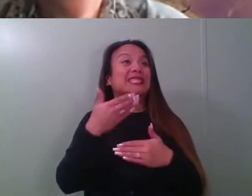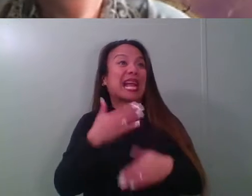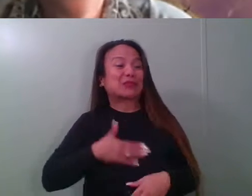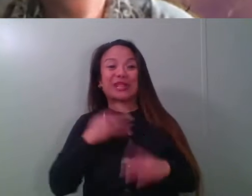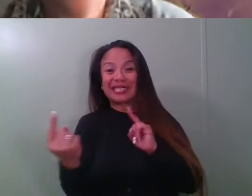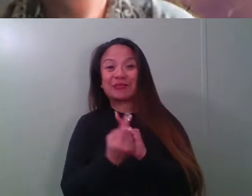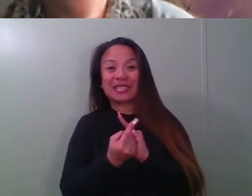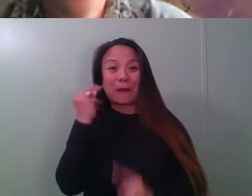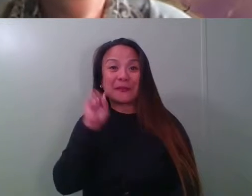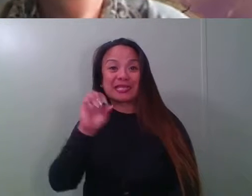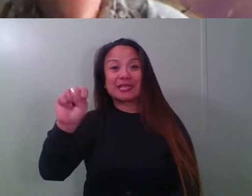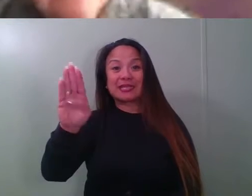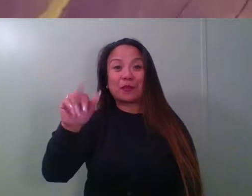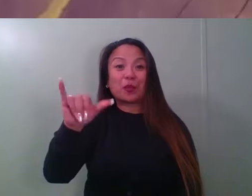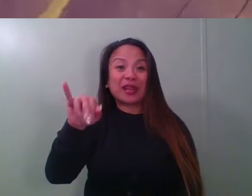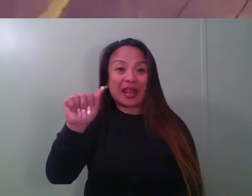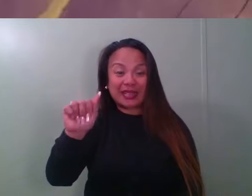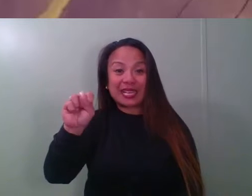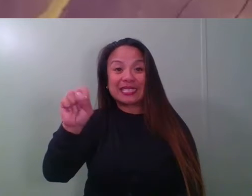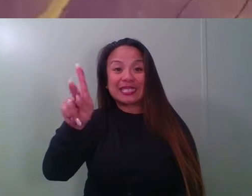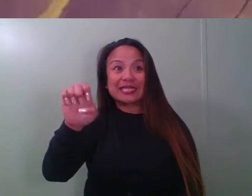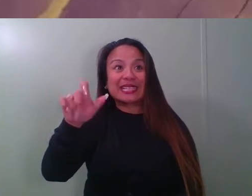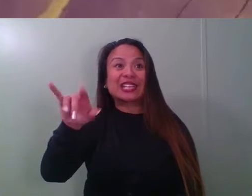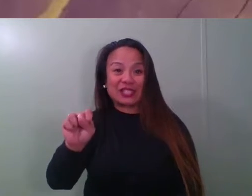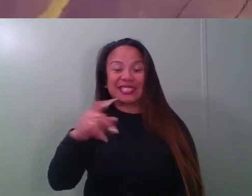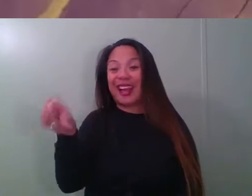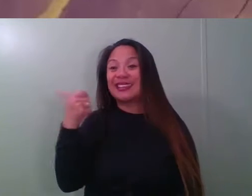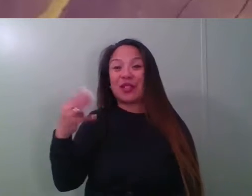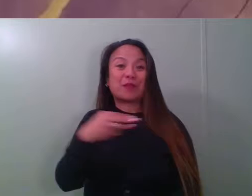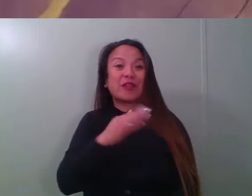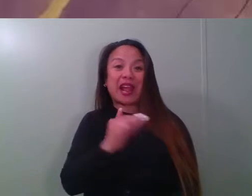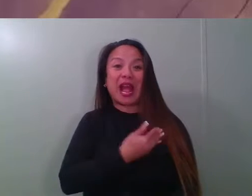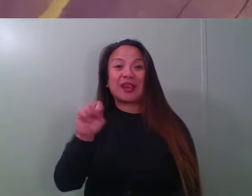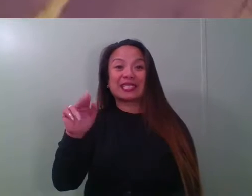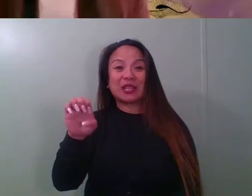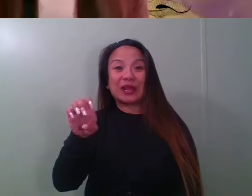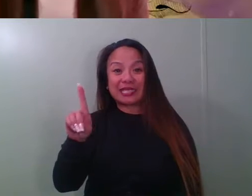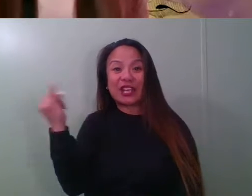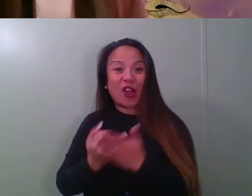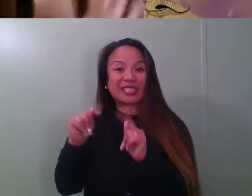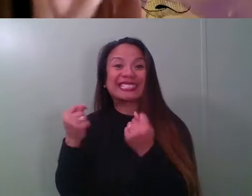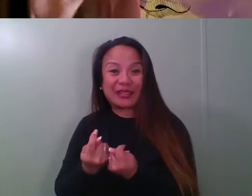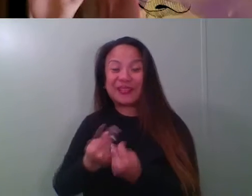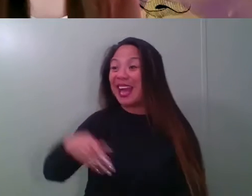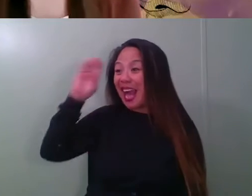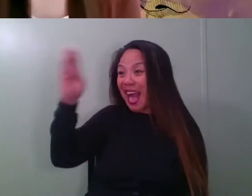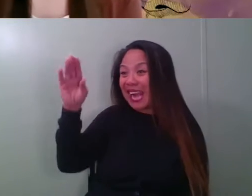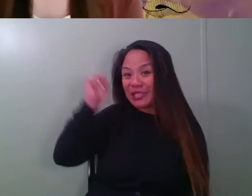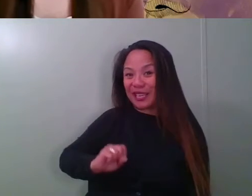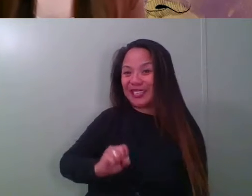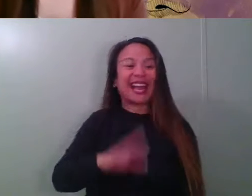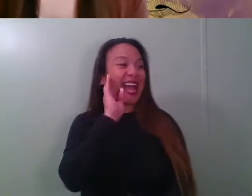city. Next, please meet Miss Sabrina Skeels, another member of our SAUSD Arts team.